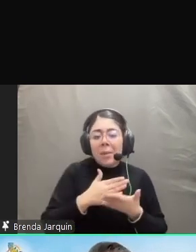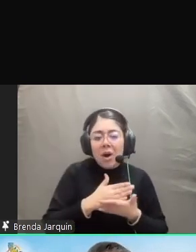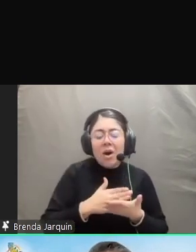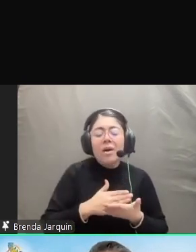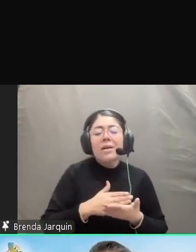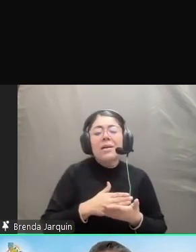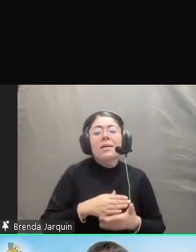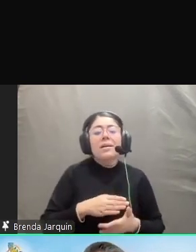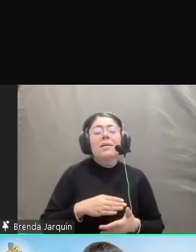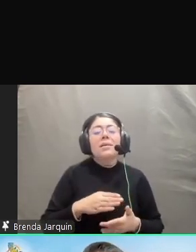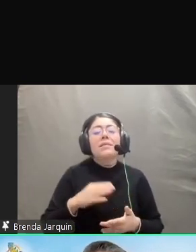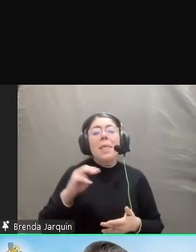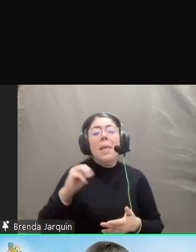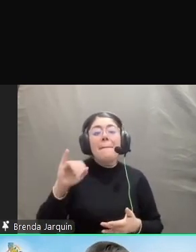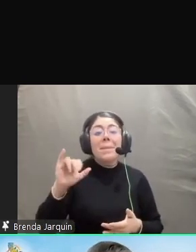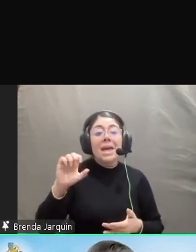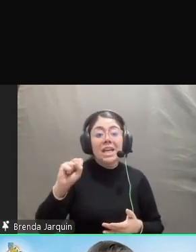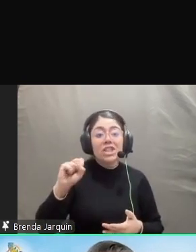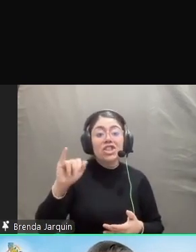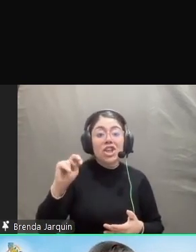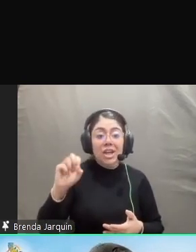this section of